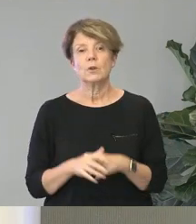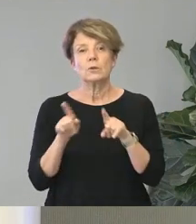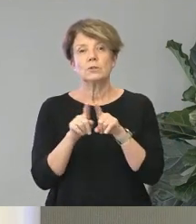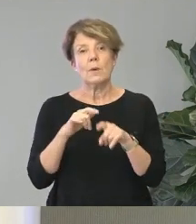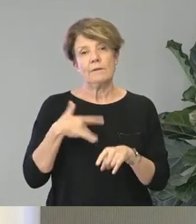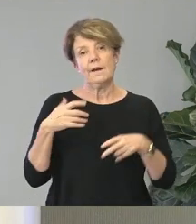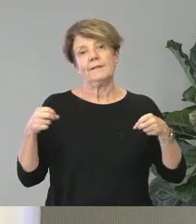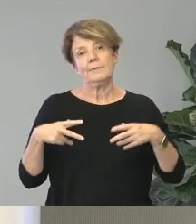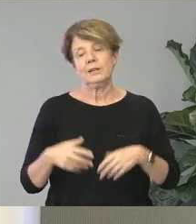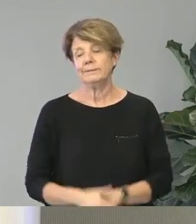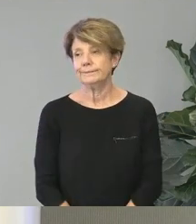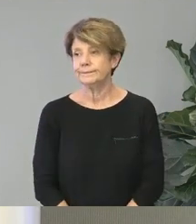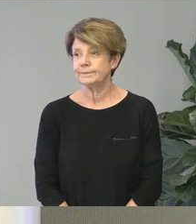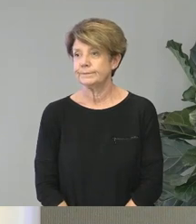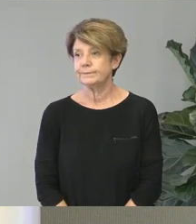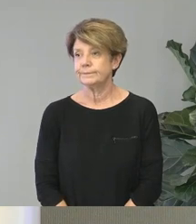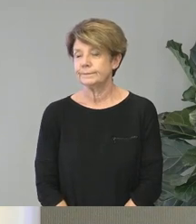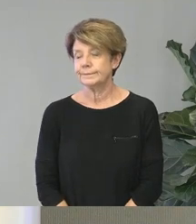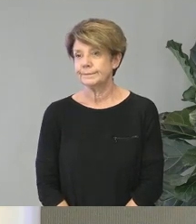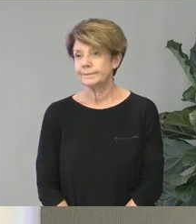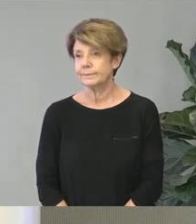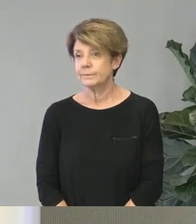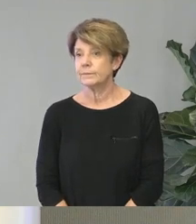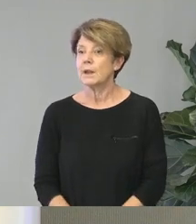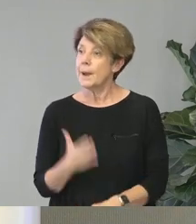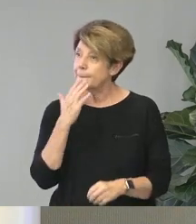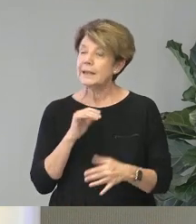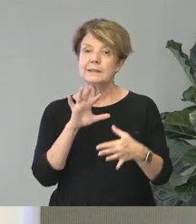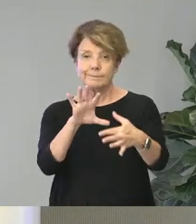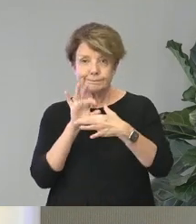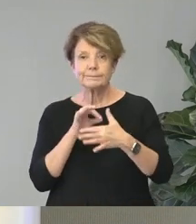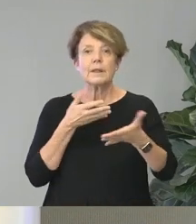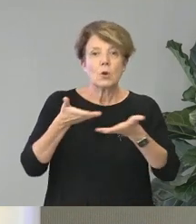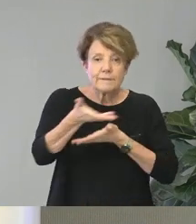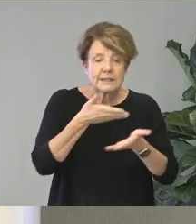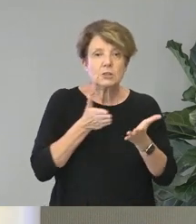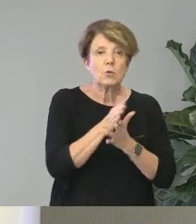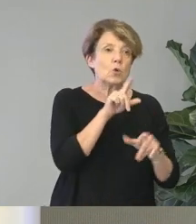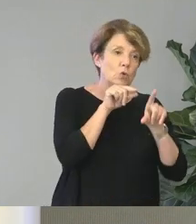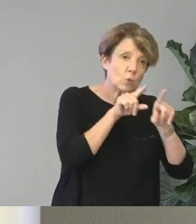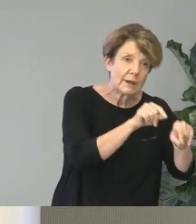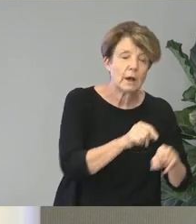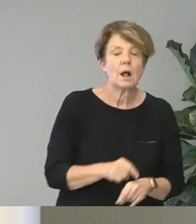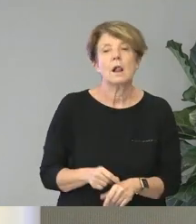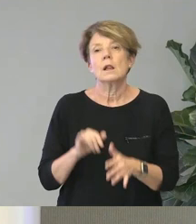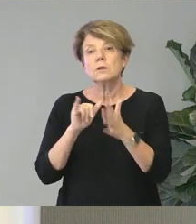live captioning. Please join us in the conversation on Twitter and social media using the